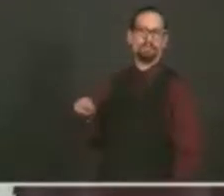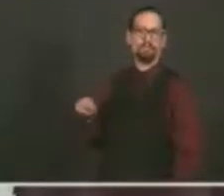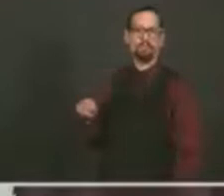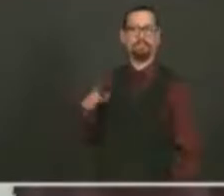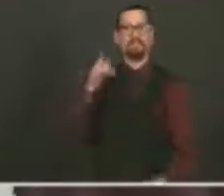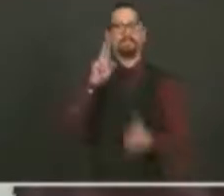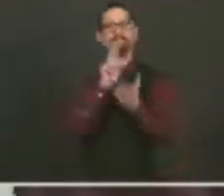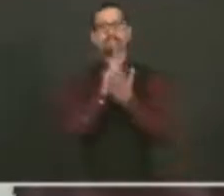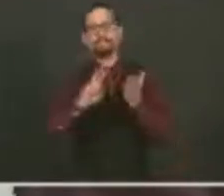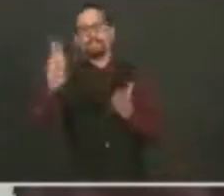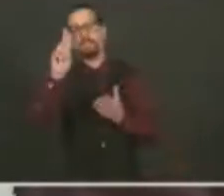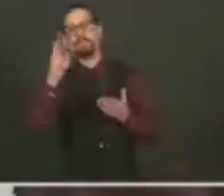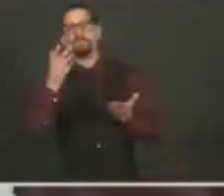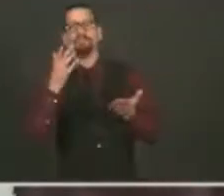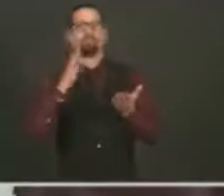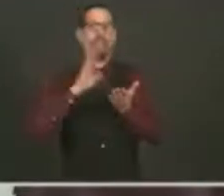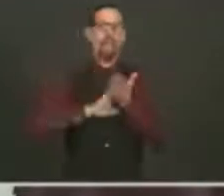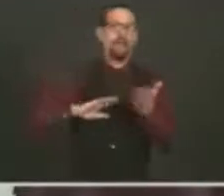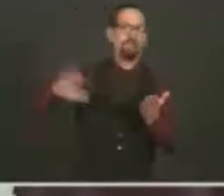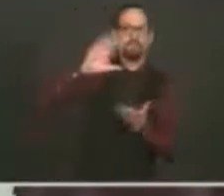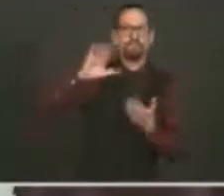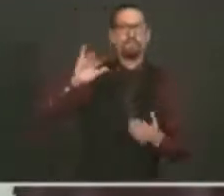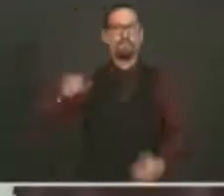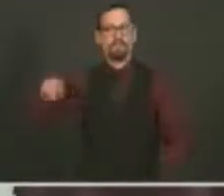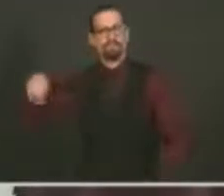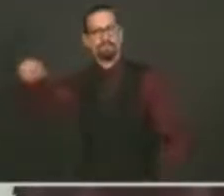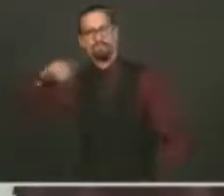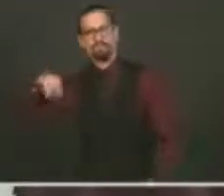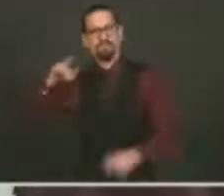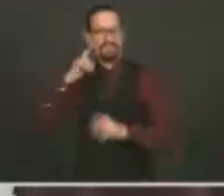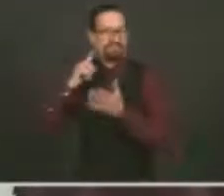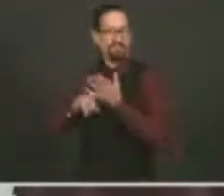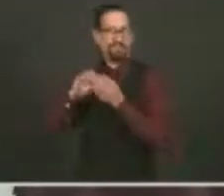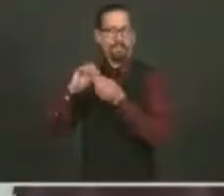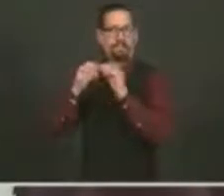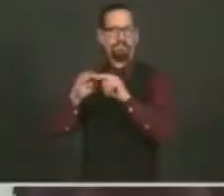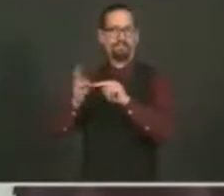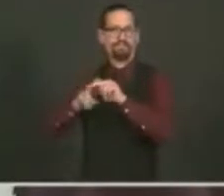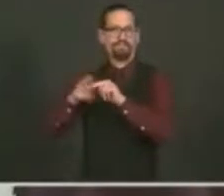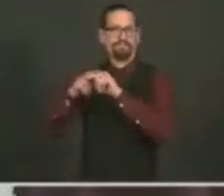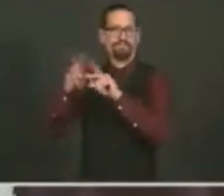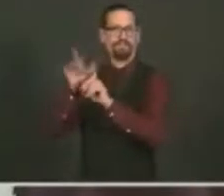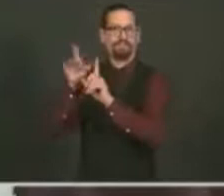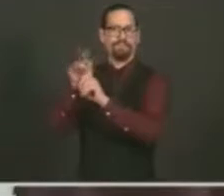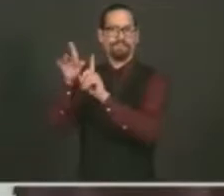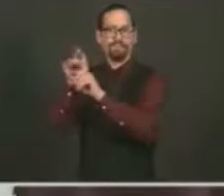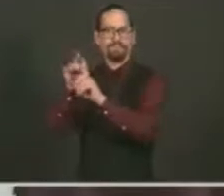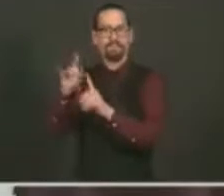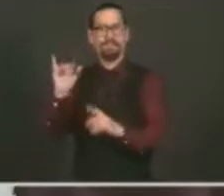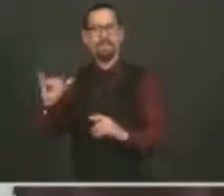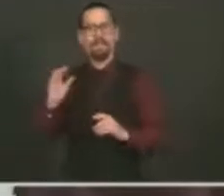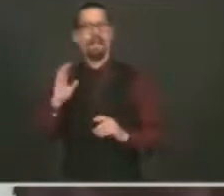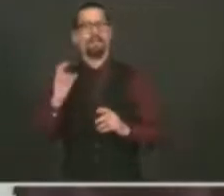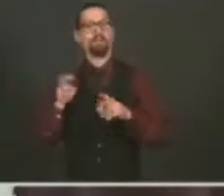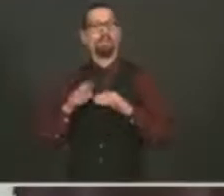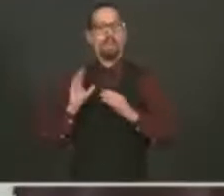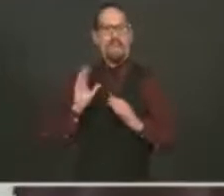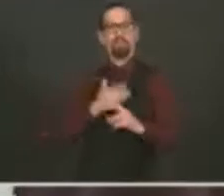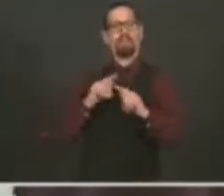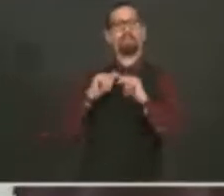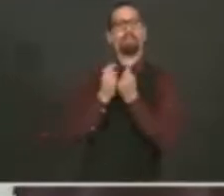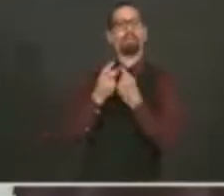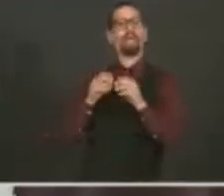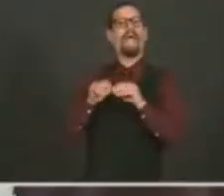Ed. We know that there had been an increase in cases. Very quickly, as a part of our outbreak management, do a